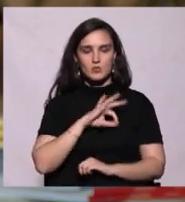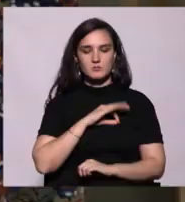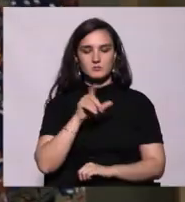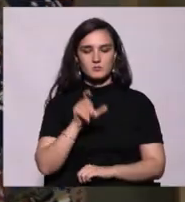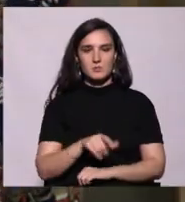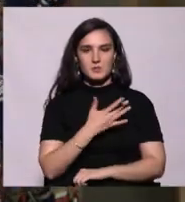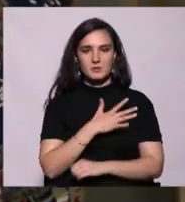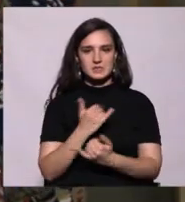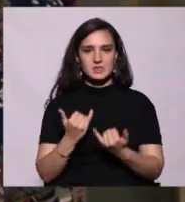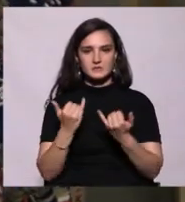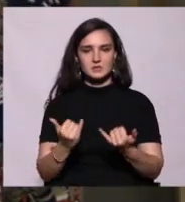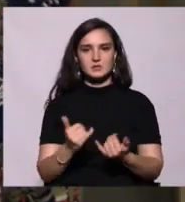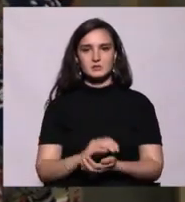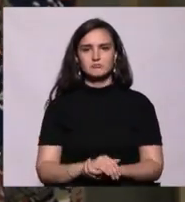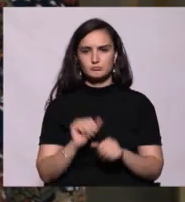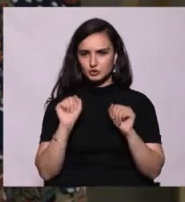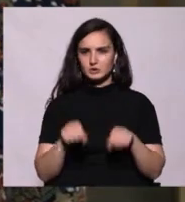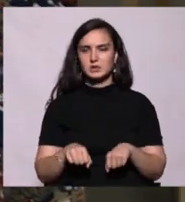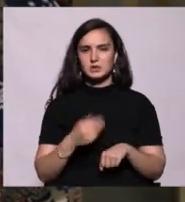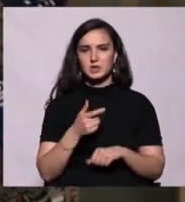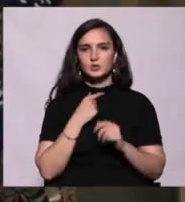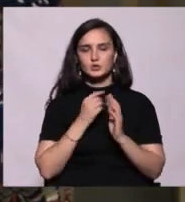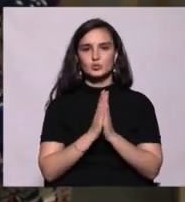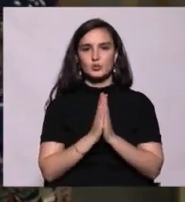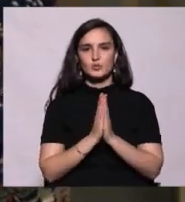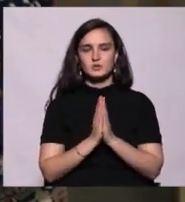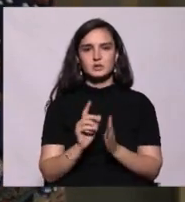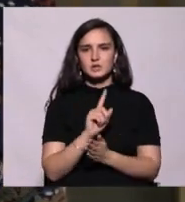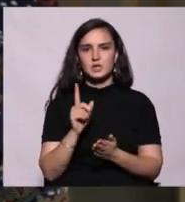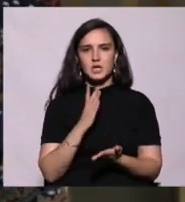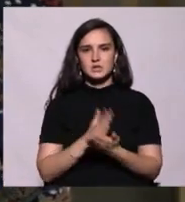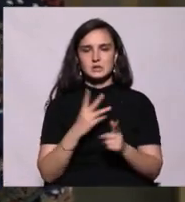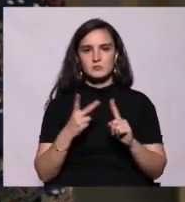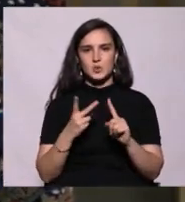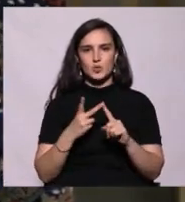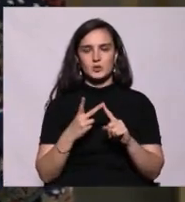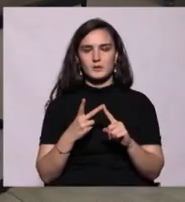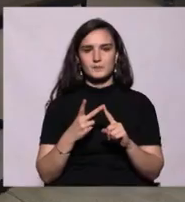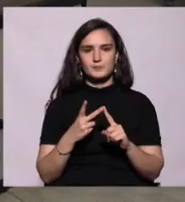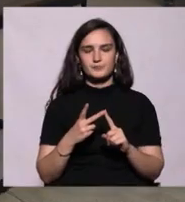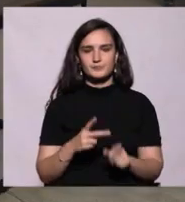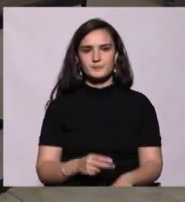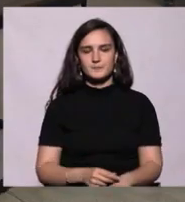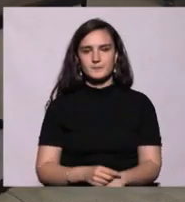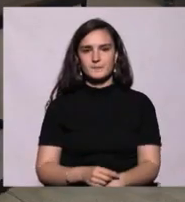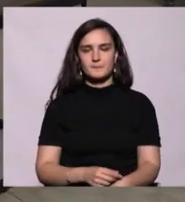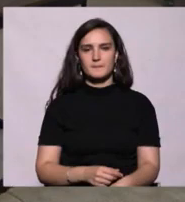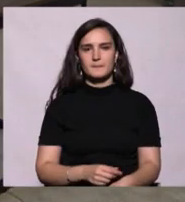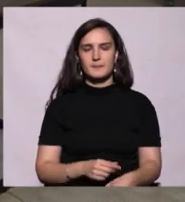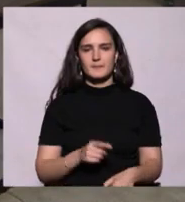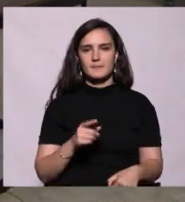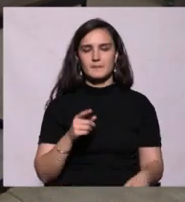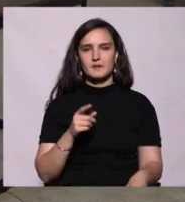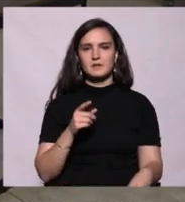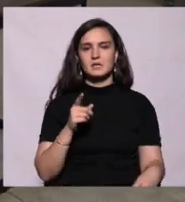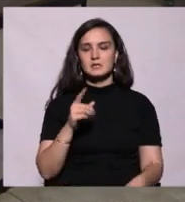service. Mr. Carter, can you please tell us what is the second tip? Well, it's not